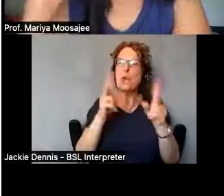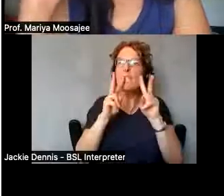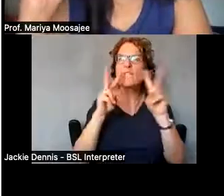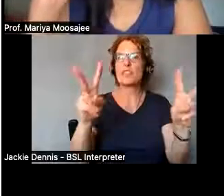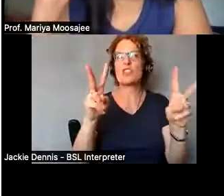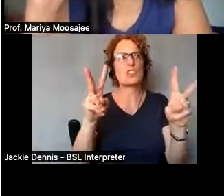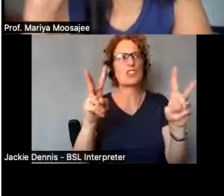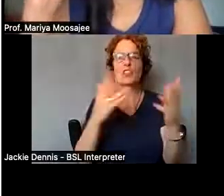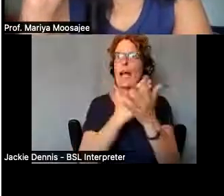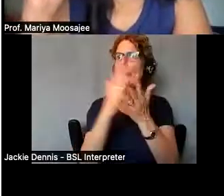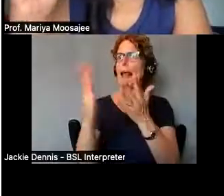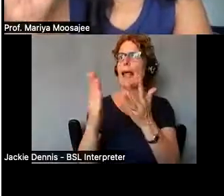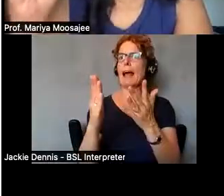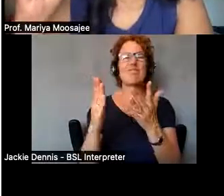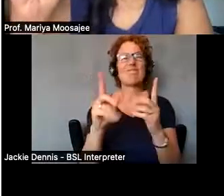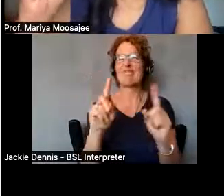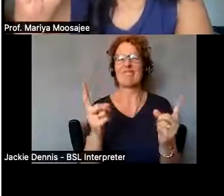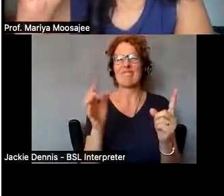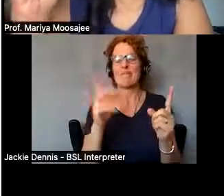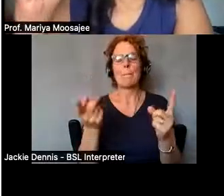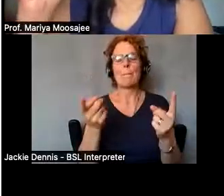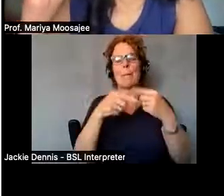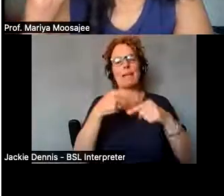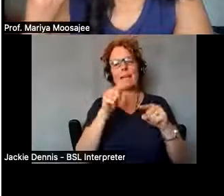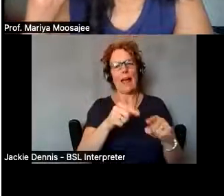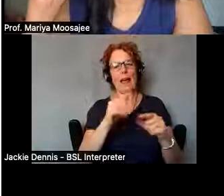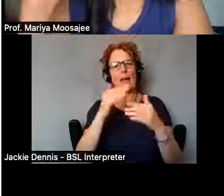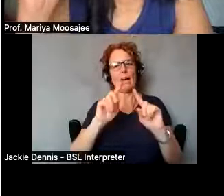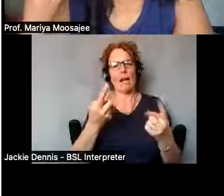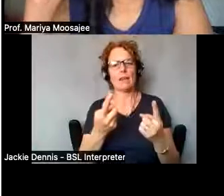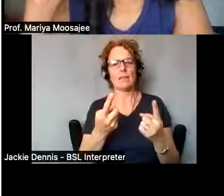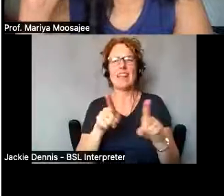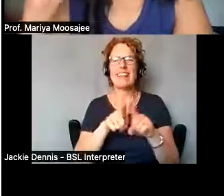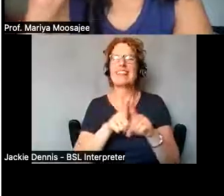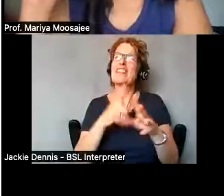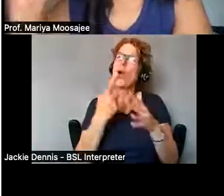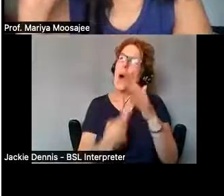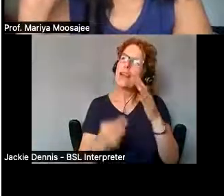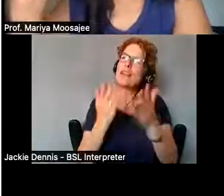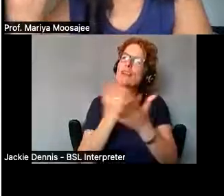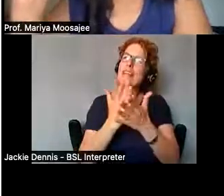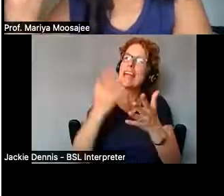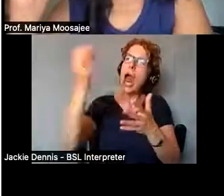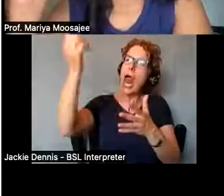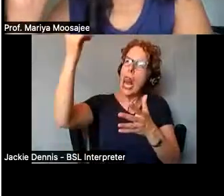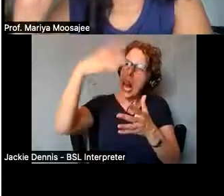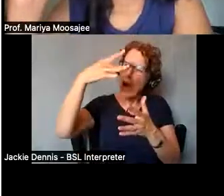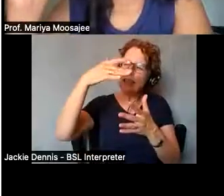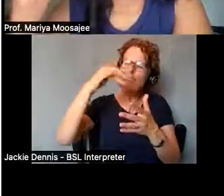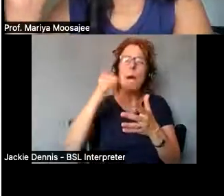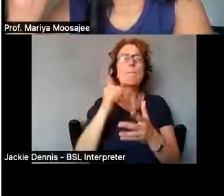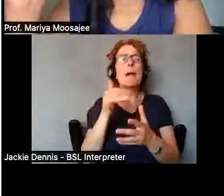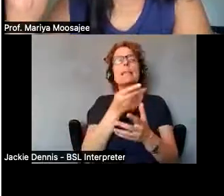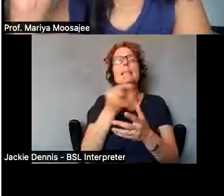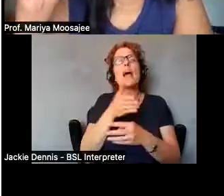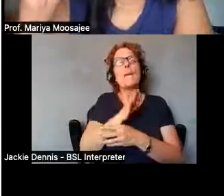see fully with your central vision. This is very much a light and possibly navigational level